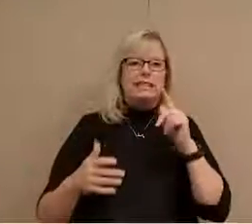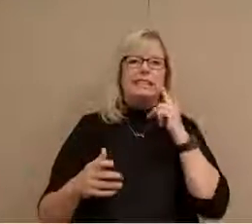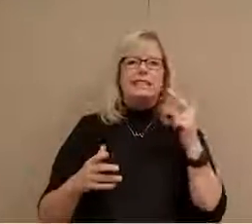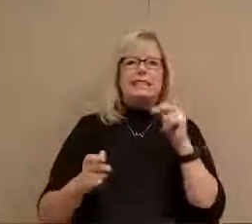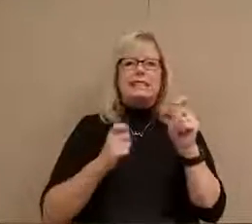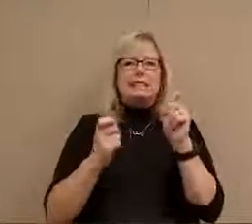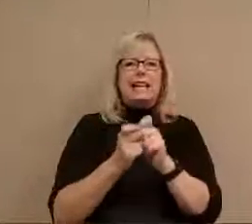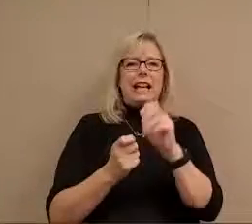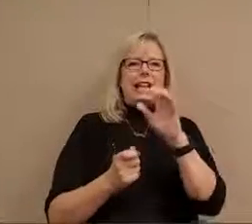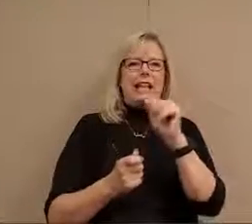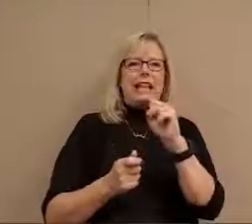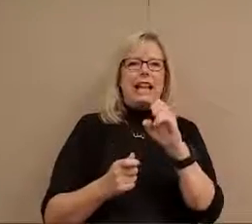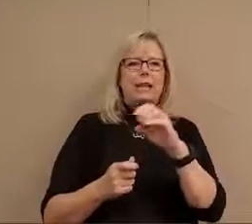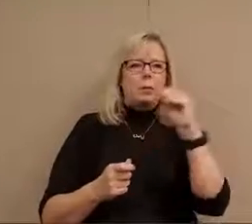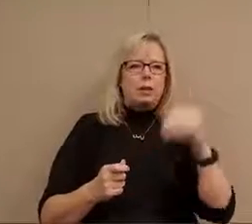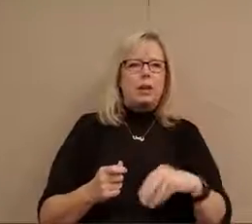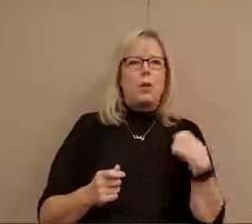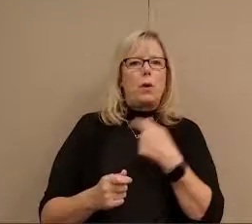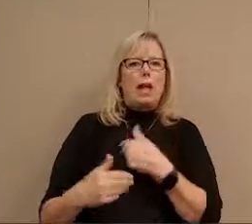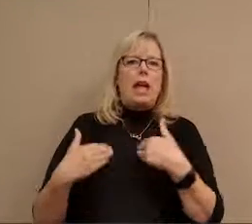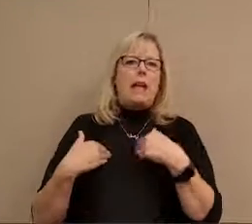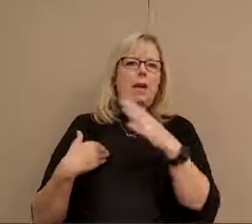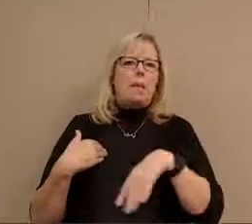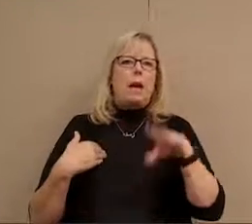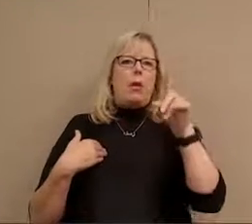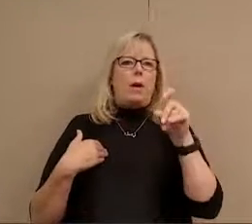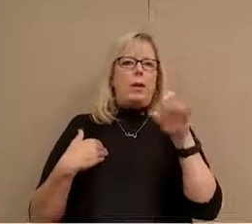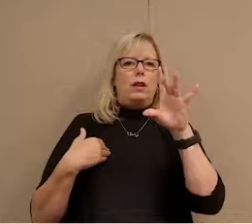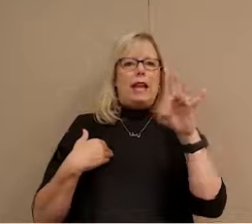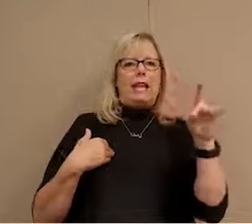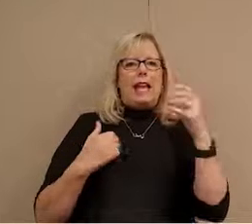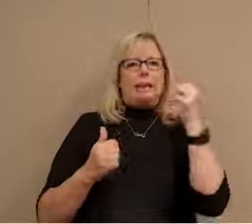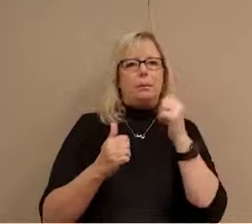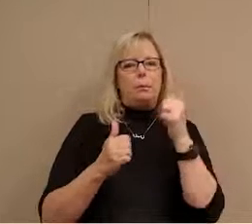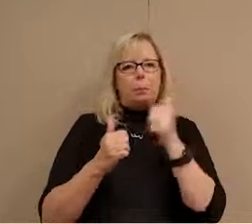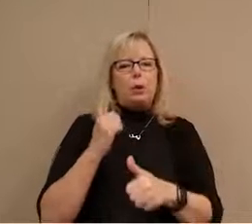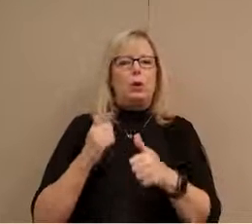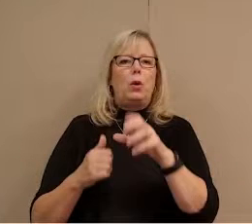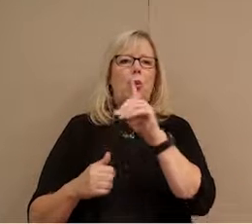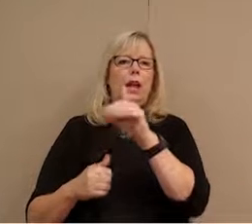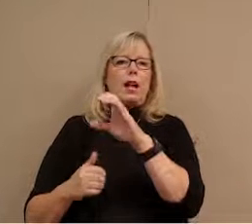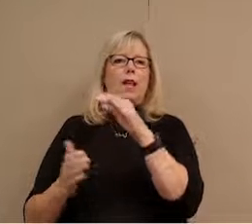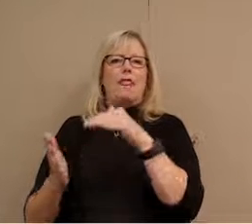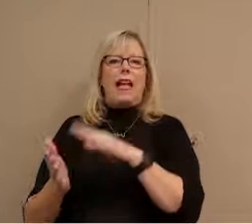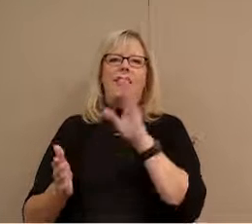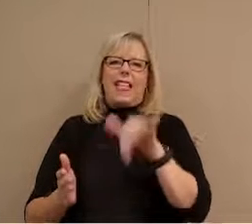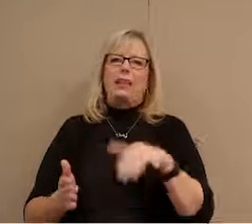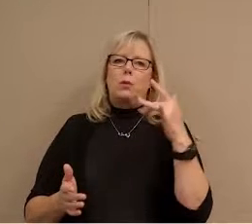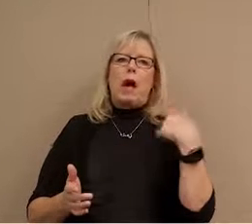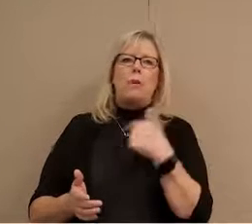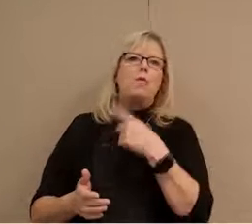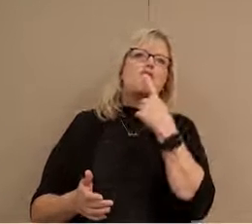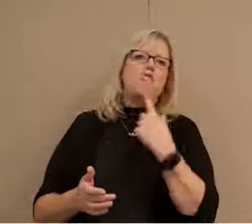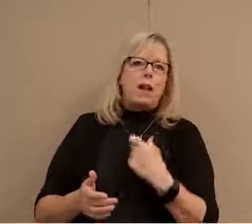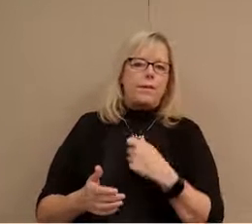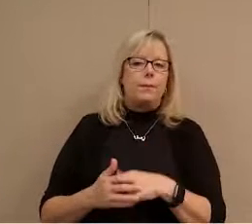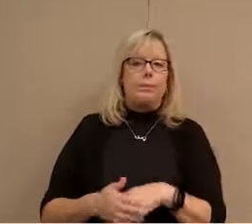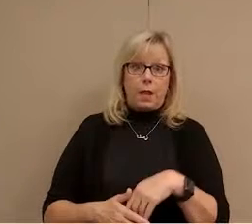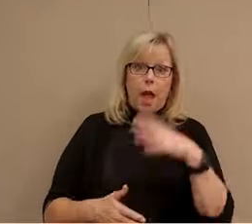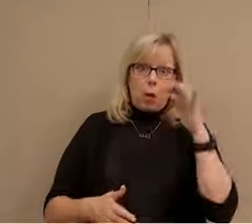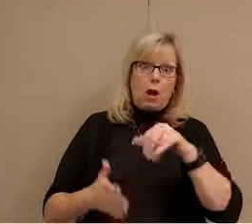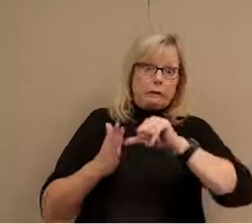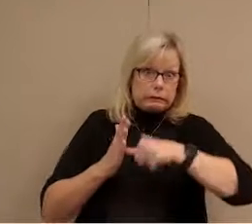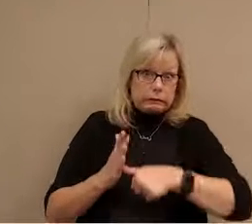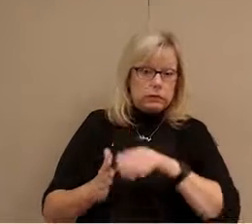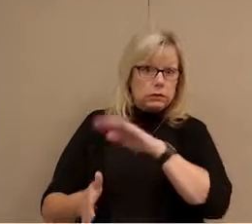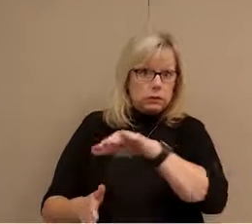case rates, which CDC has us about 188 per 100,000, which is why we're in that red level. Now I do want to